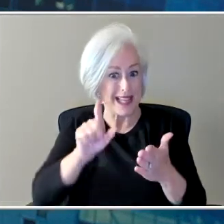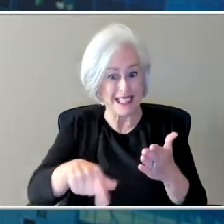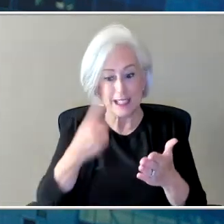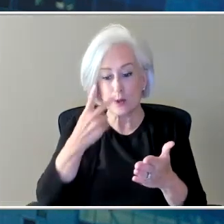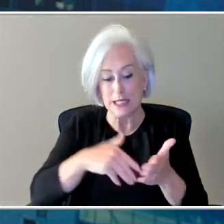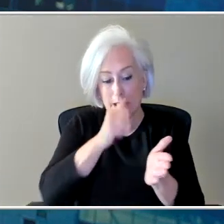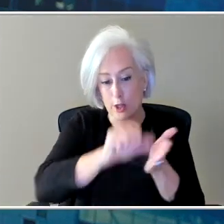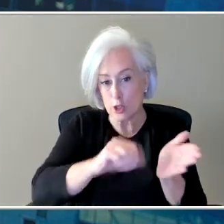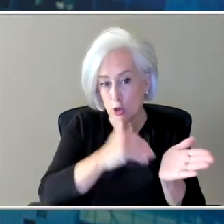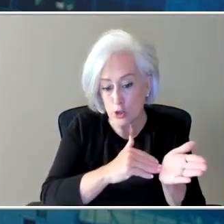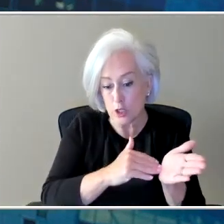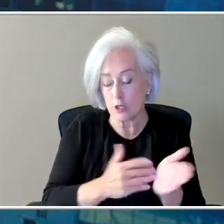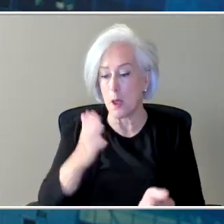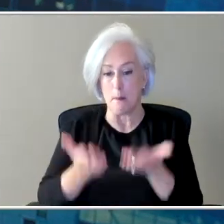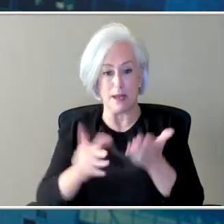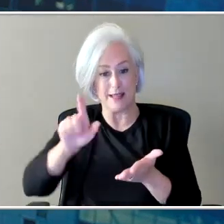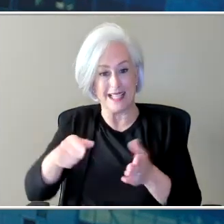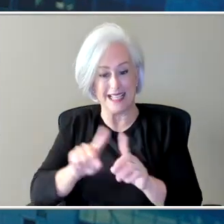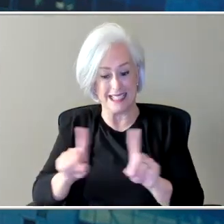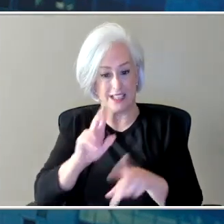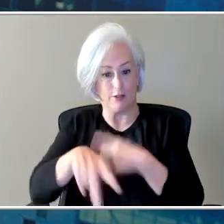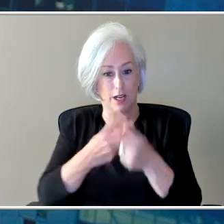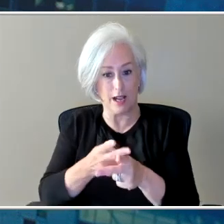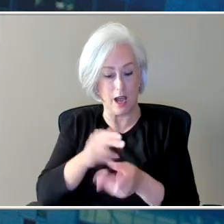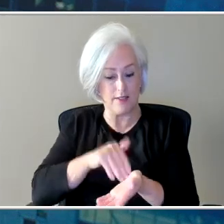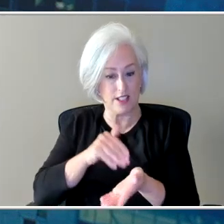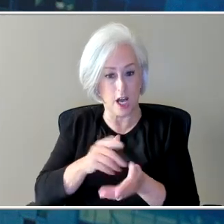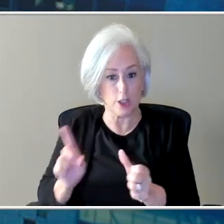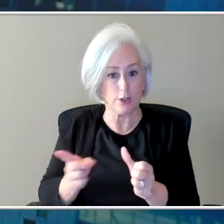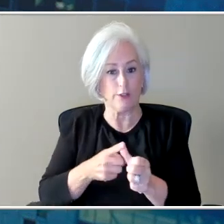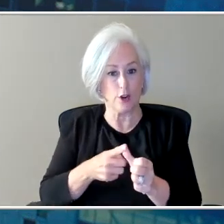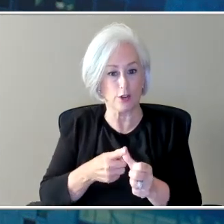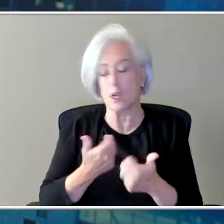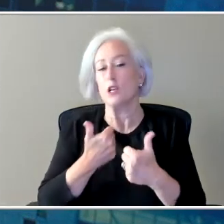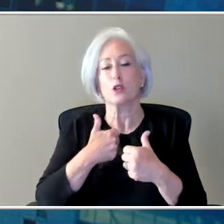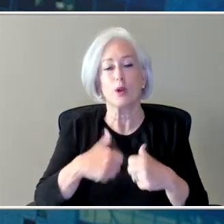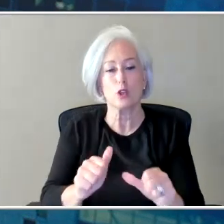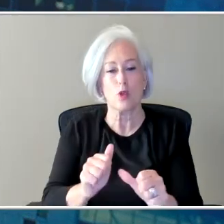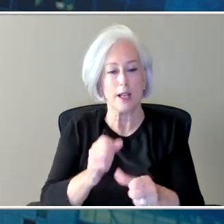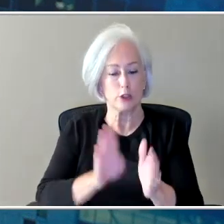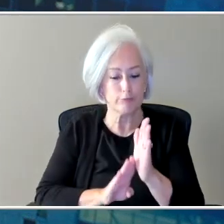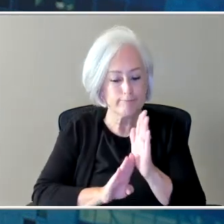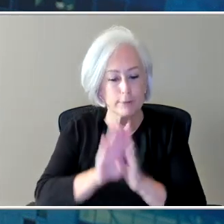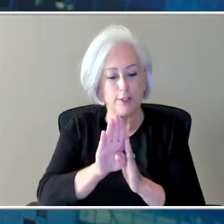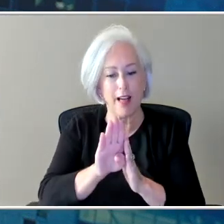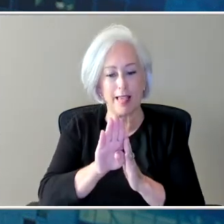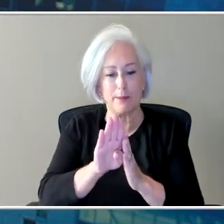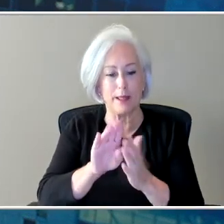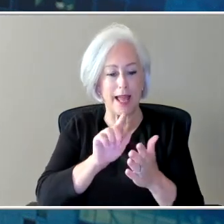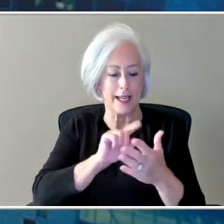doctor first. And so we tried to build algorithms in the computer to guide them, and it's impossible because cancer is